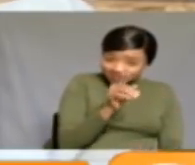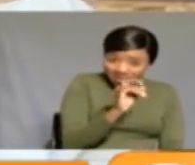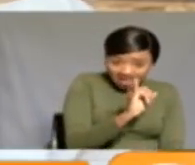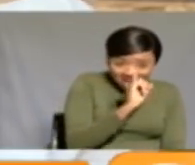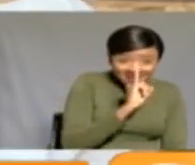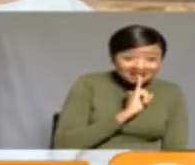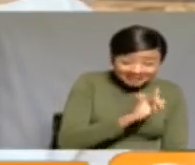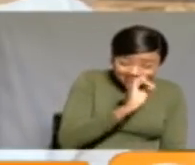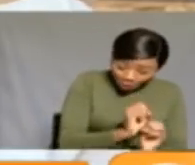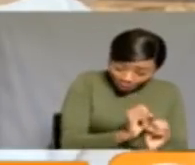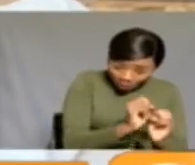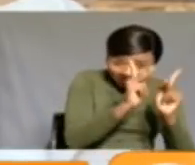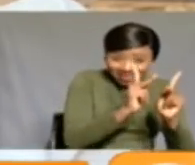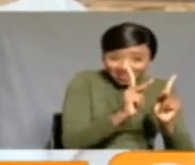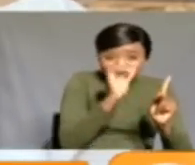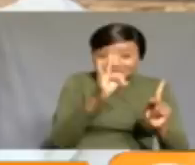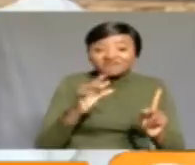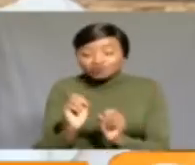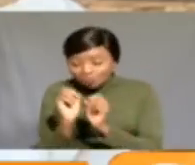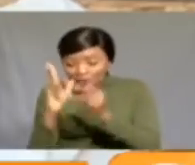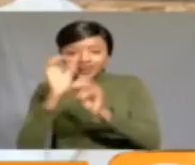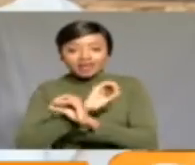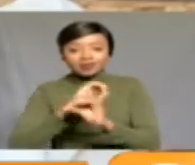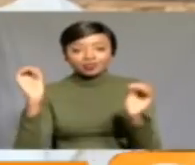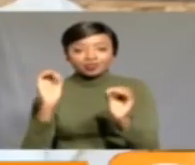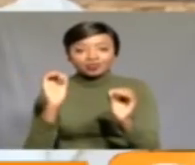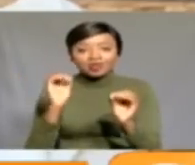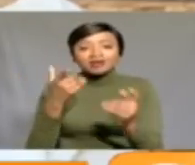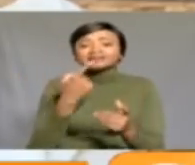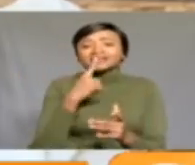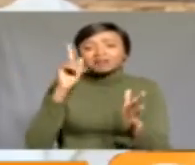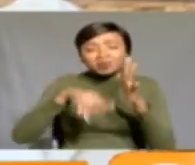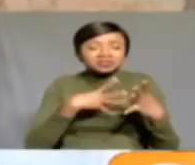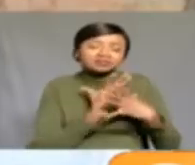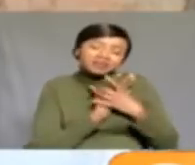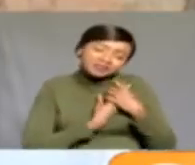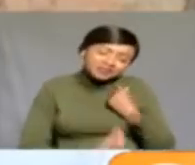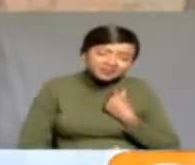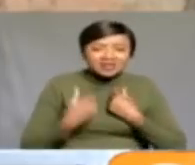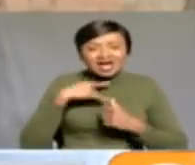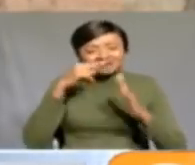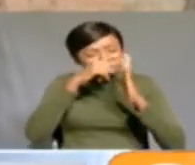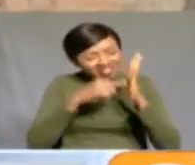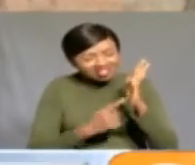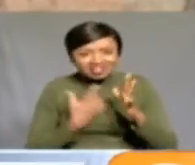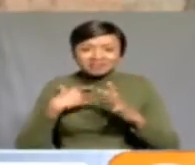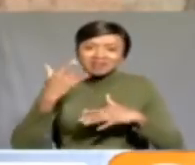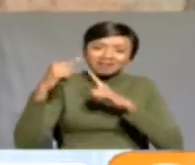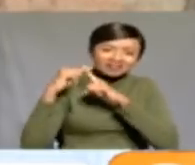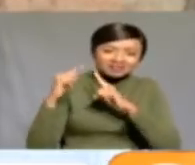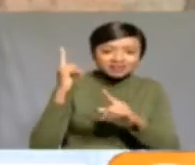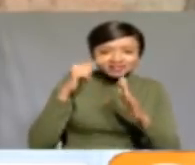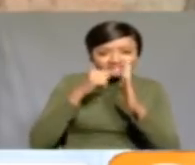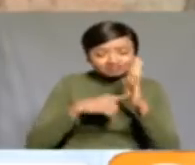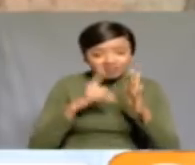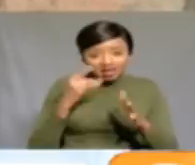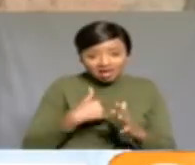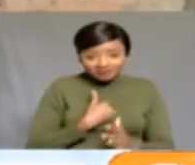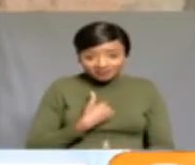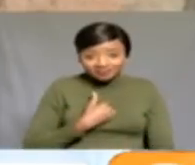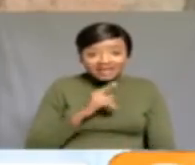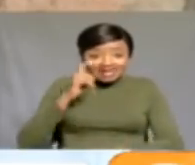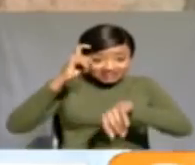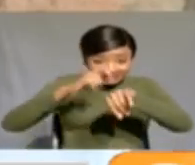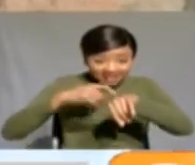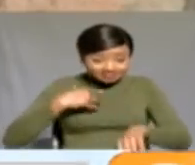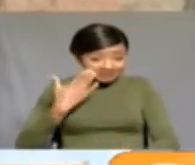that, you know what, I have depression, I have this and that, I'm going through this. Every time she used to get those attacks, we